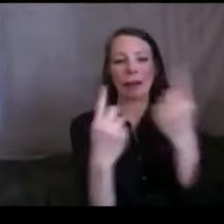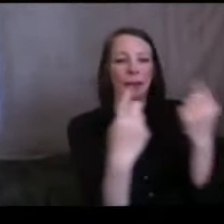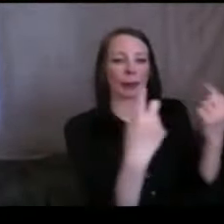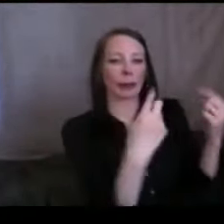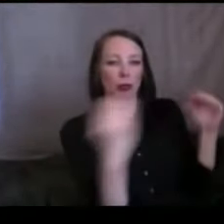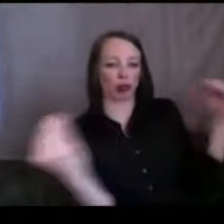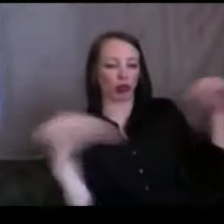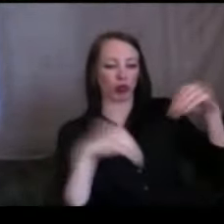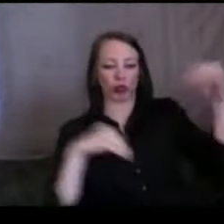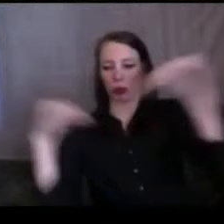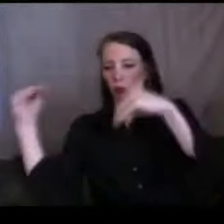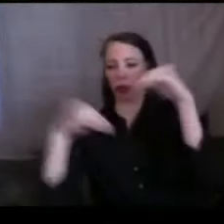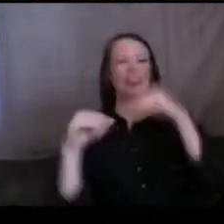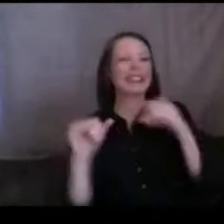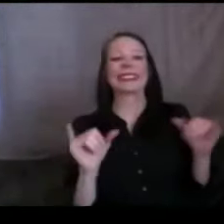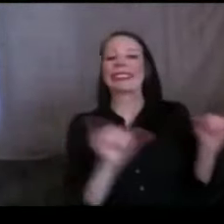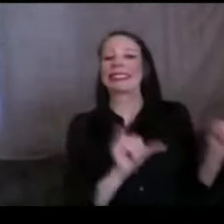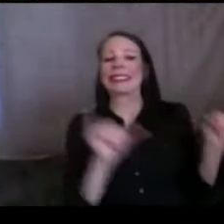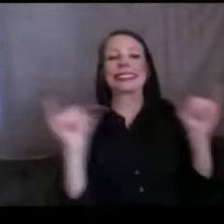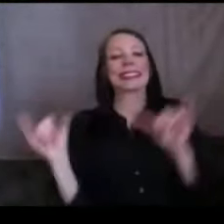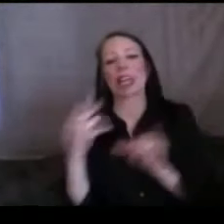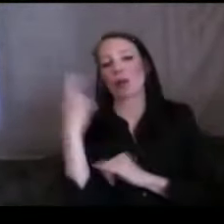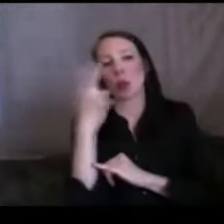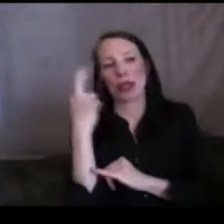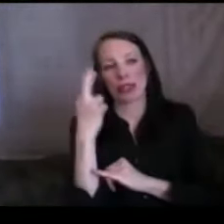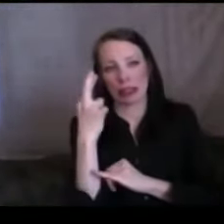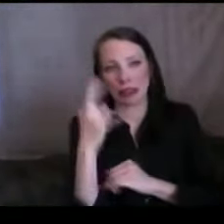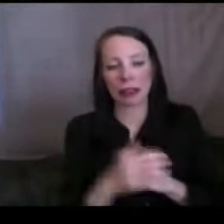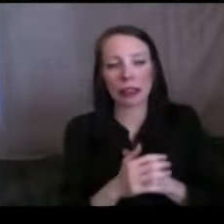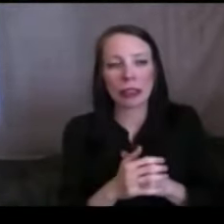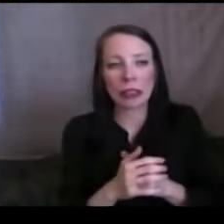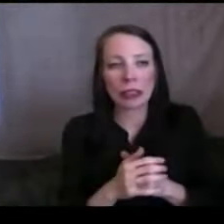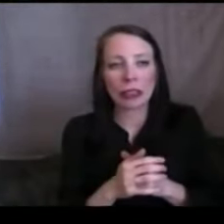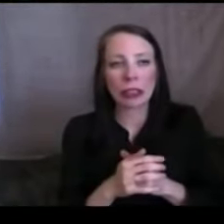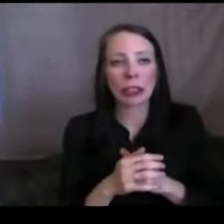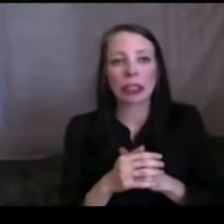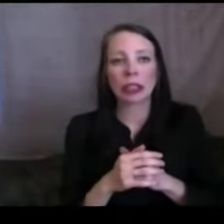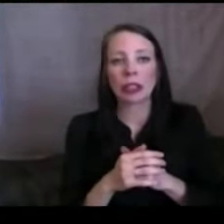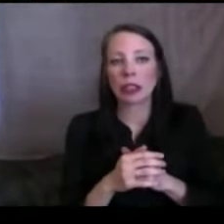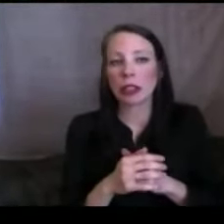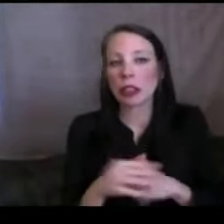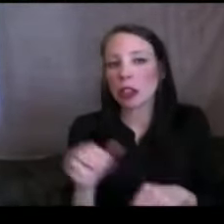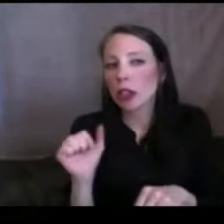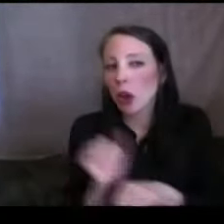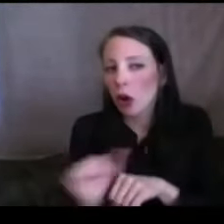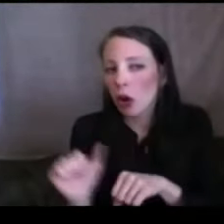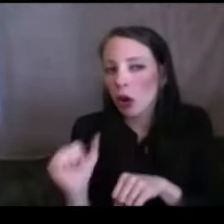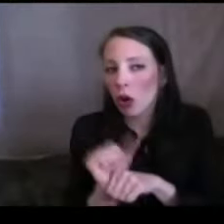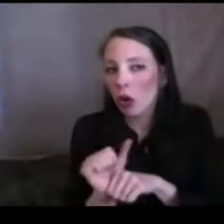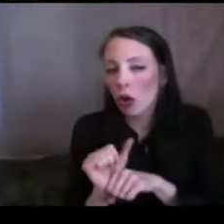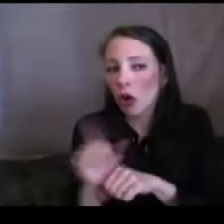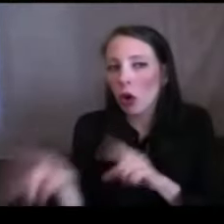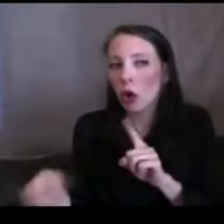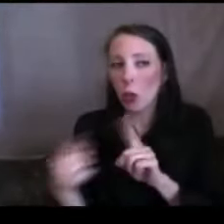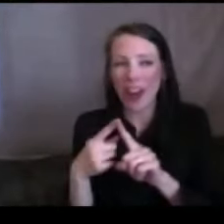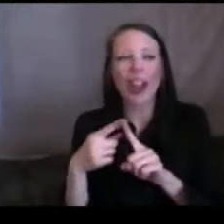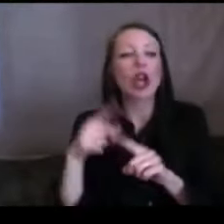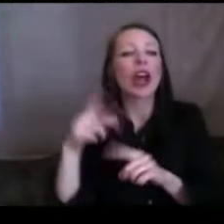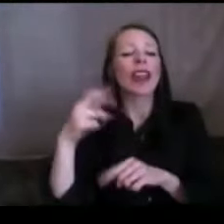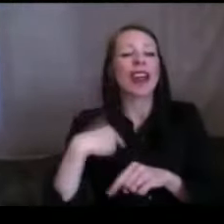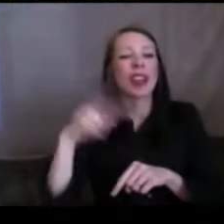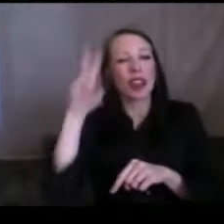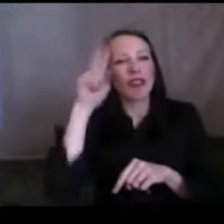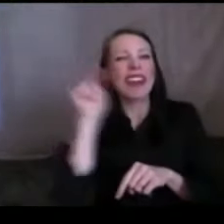refugee, just like other people, because my dad was worked for the South government when Vietnam War.